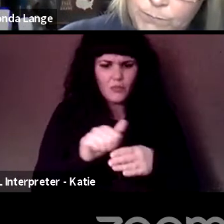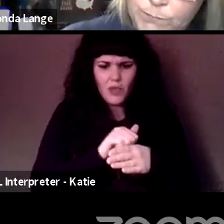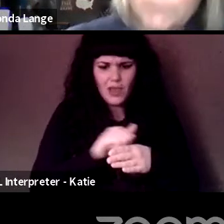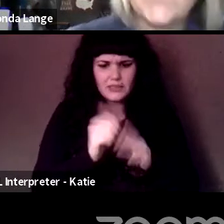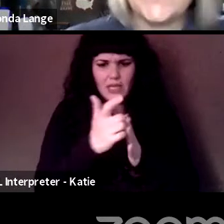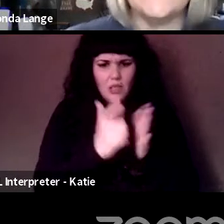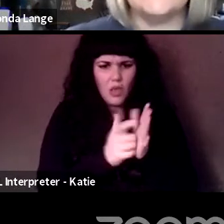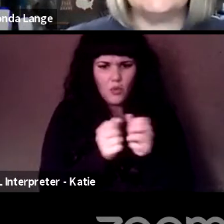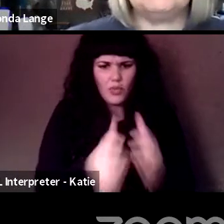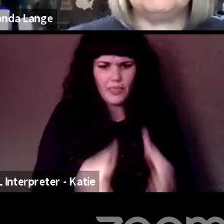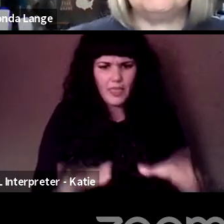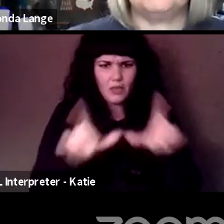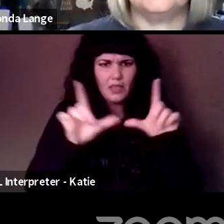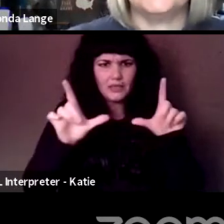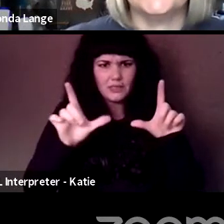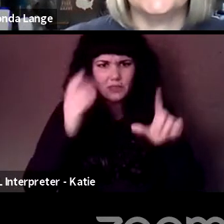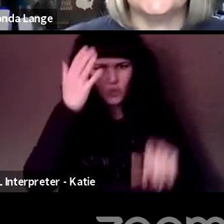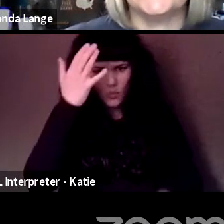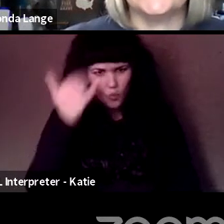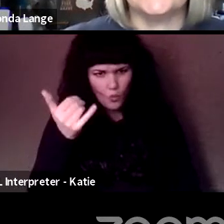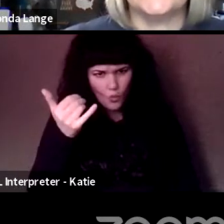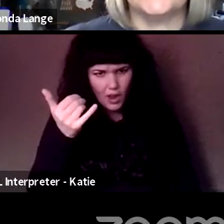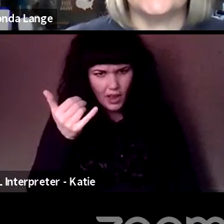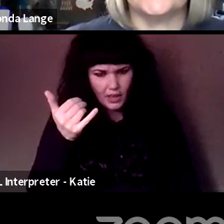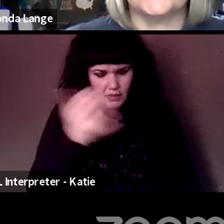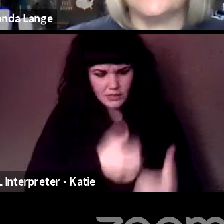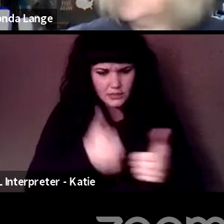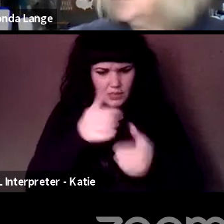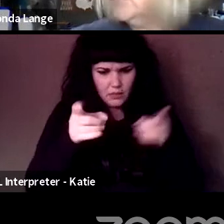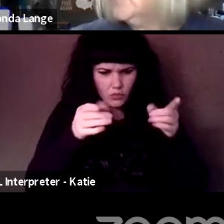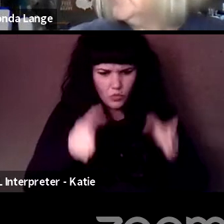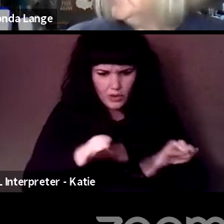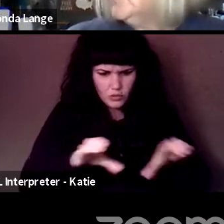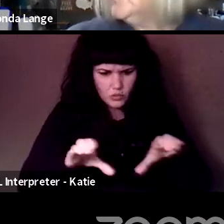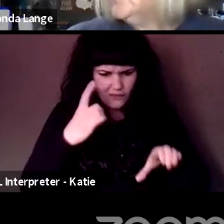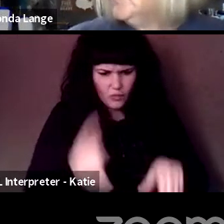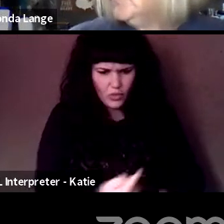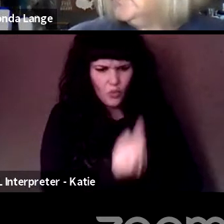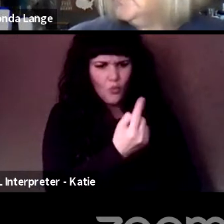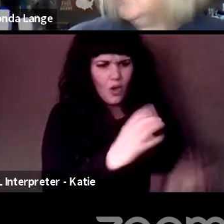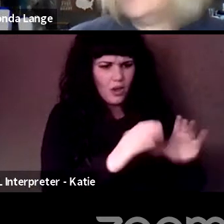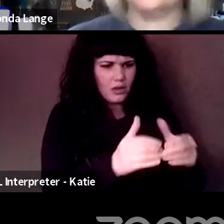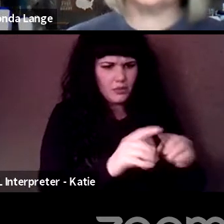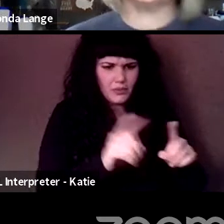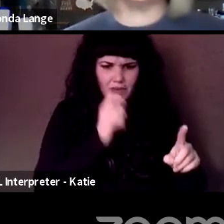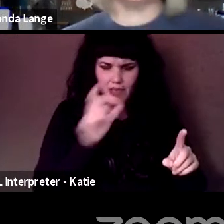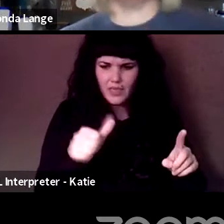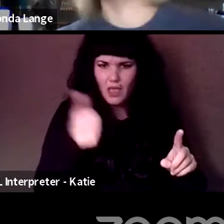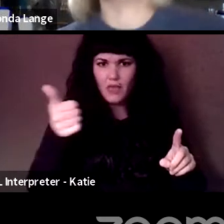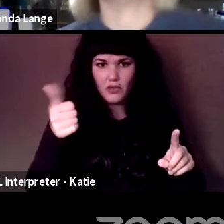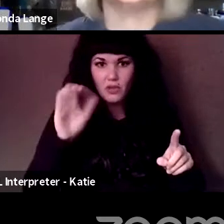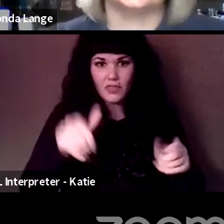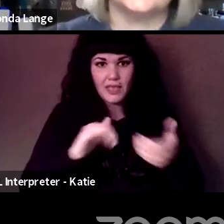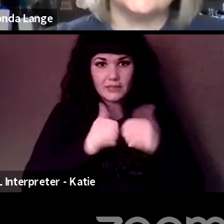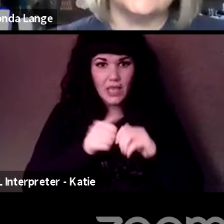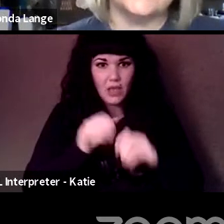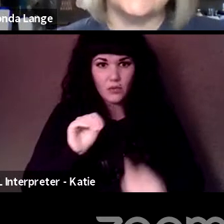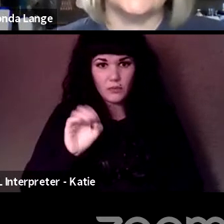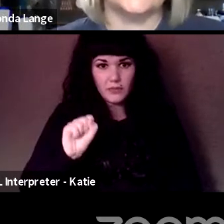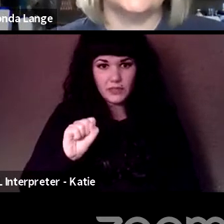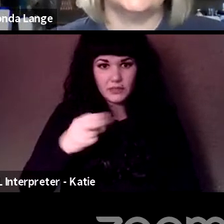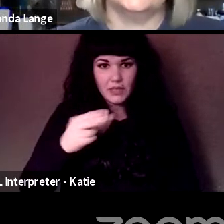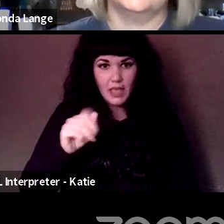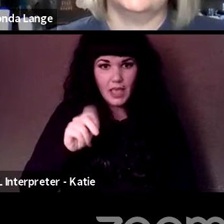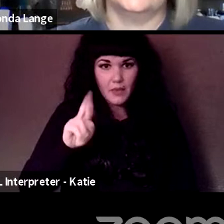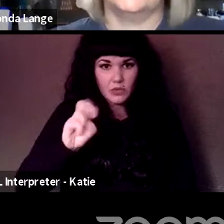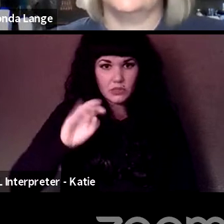not for that one vendor? That's how Ms. Hammersmith has been sliding stuff in that are not asked for,